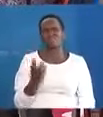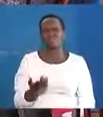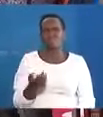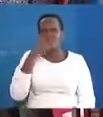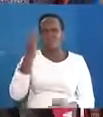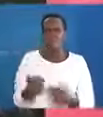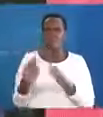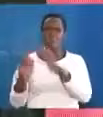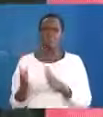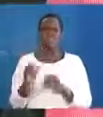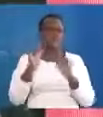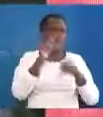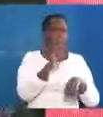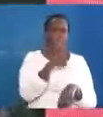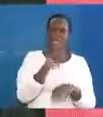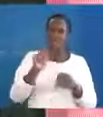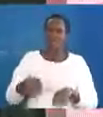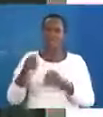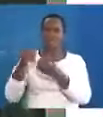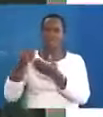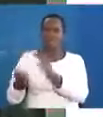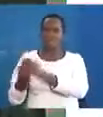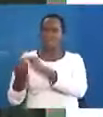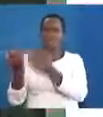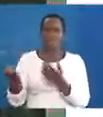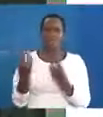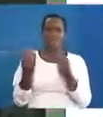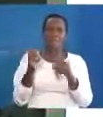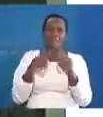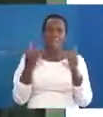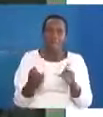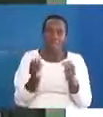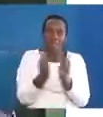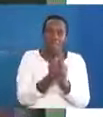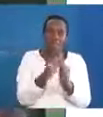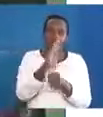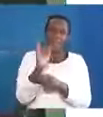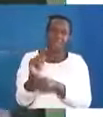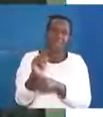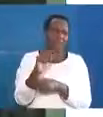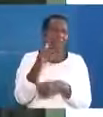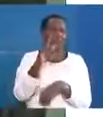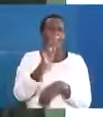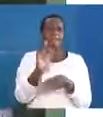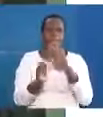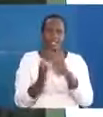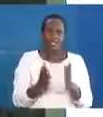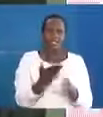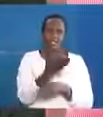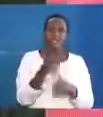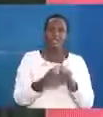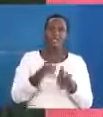This is something that is going to be something new in our view, and we think it's improving.